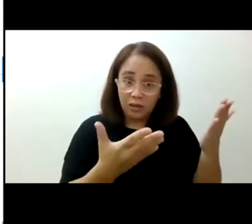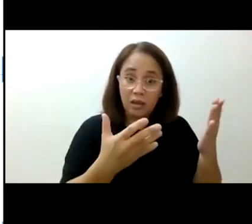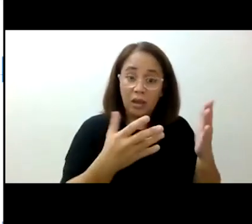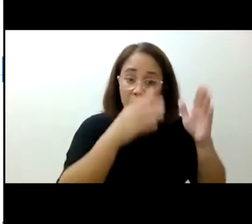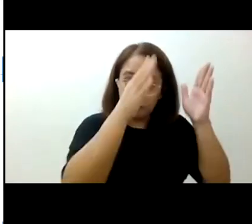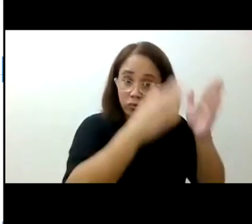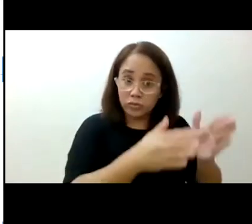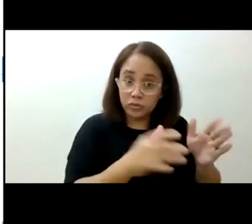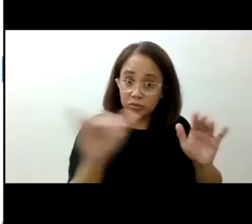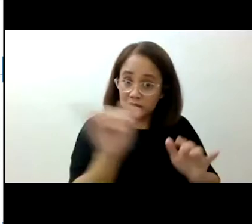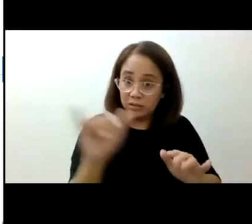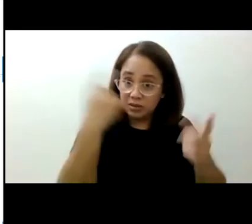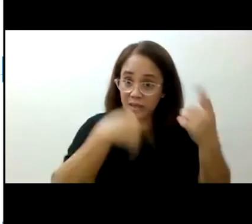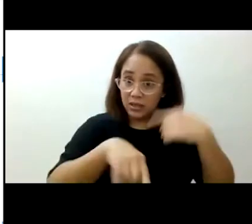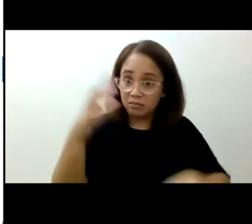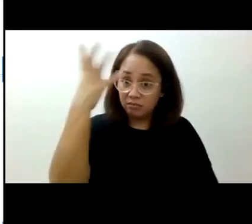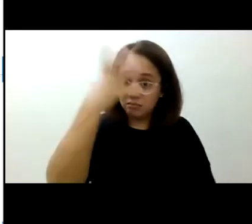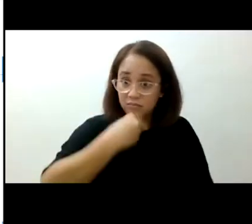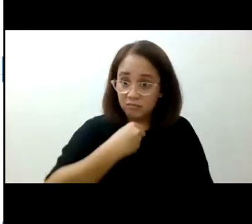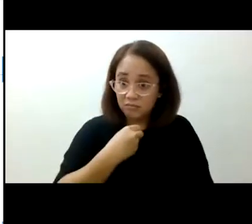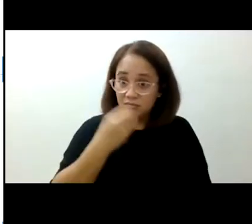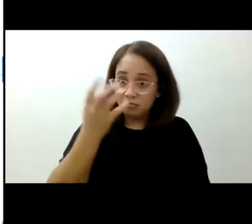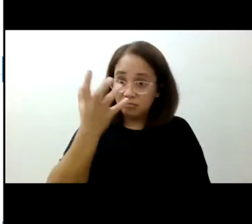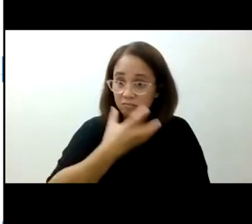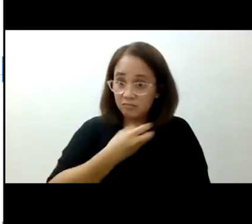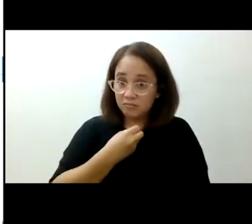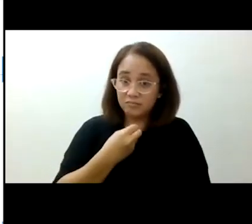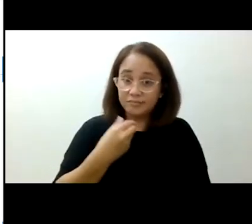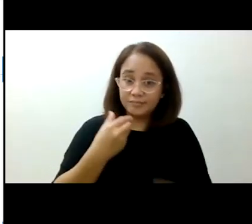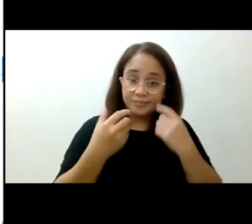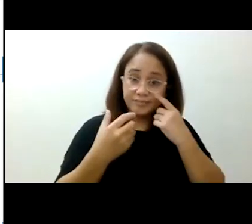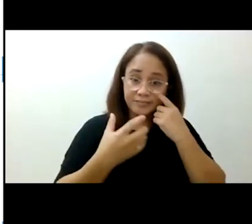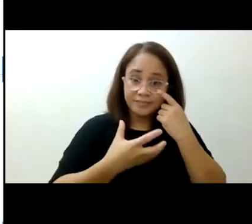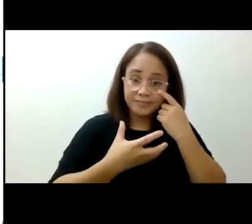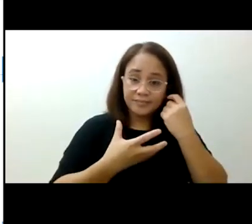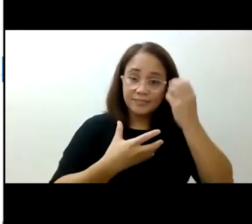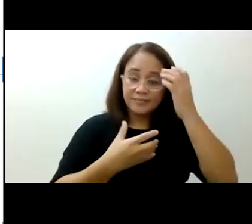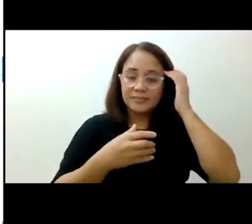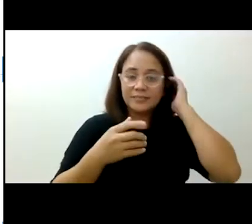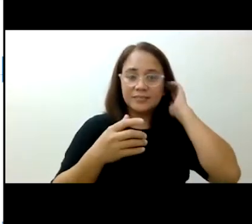things. Yes. Okay, then take out,